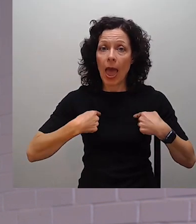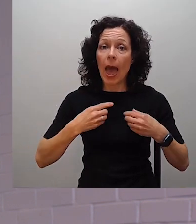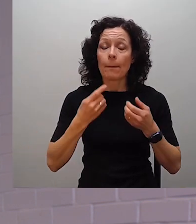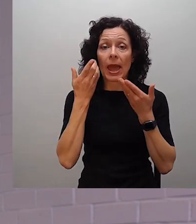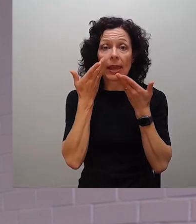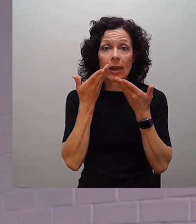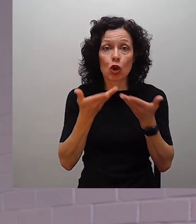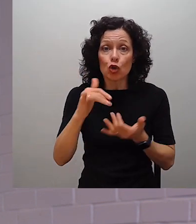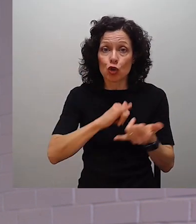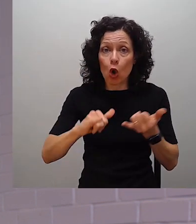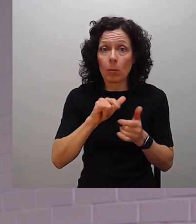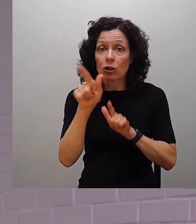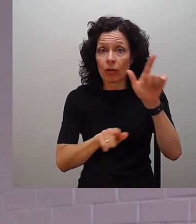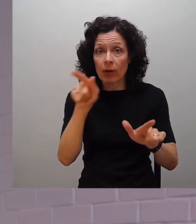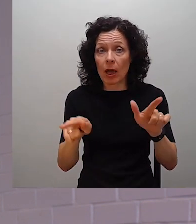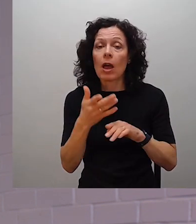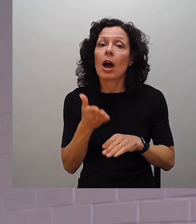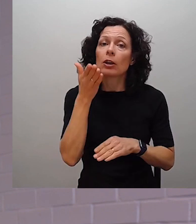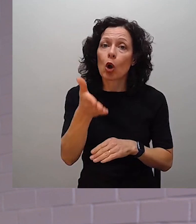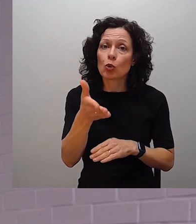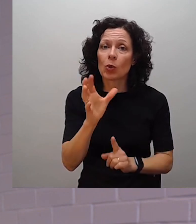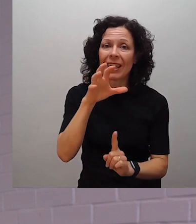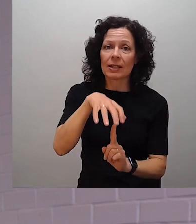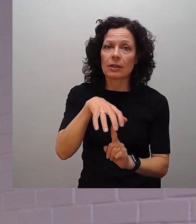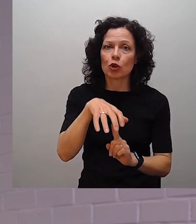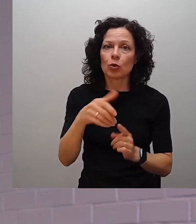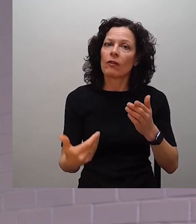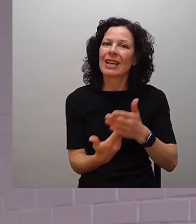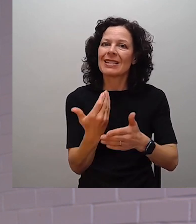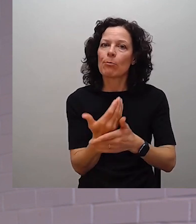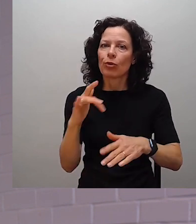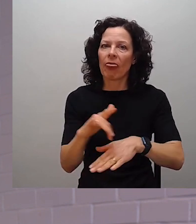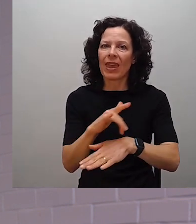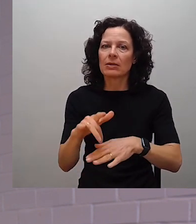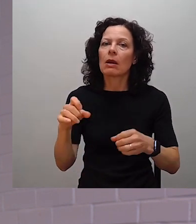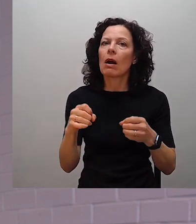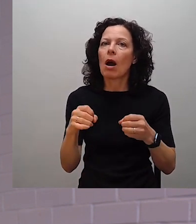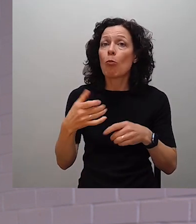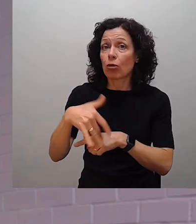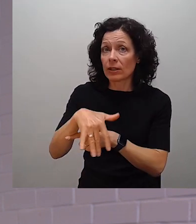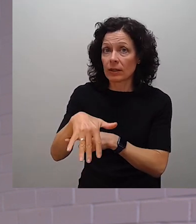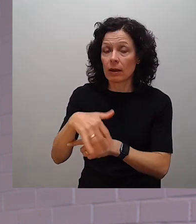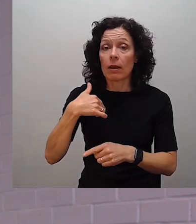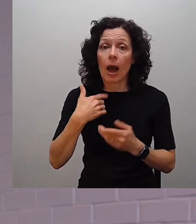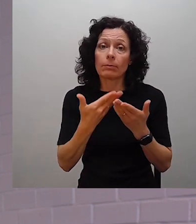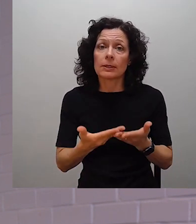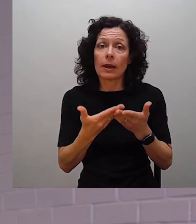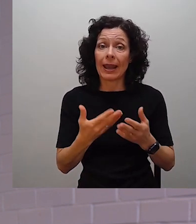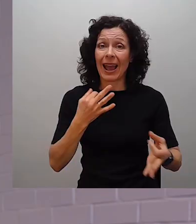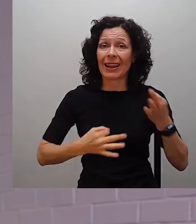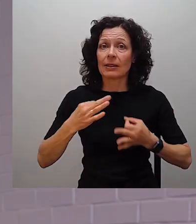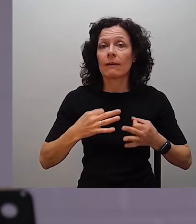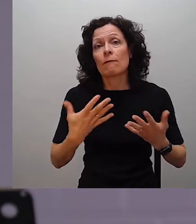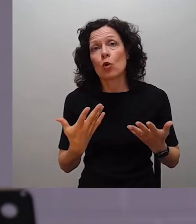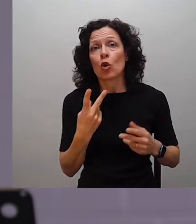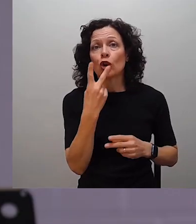I am a showman traveller and I go to the Institute of Contemporary Theatre in Brighton and I study acting for the 21st